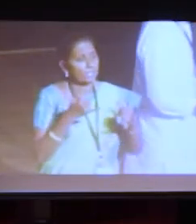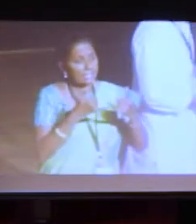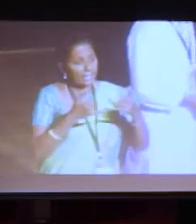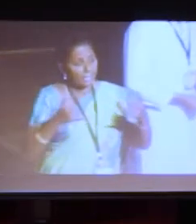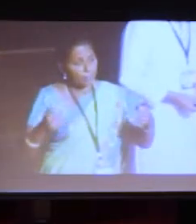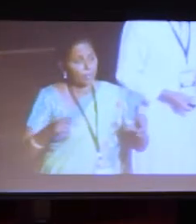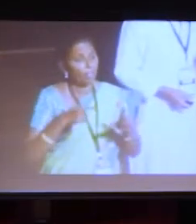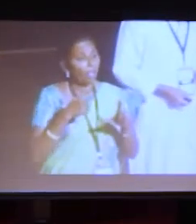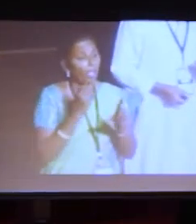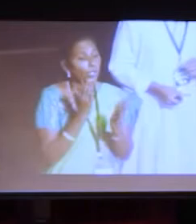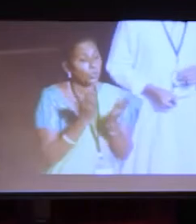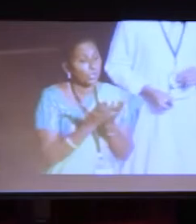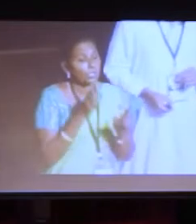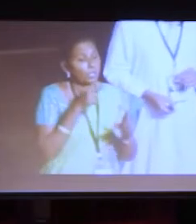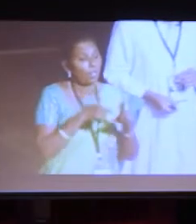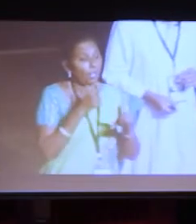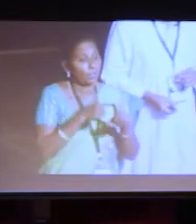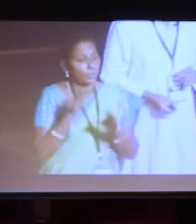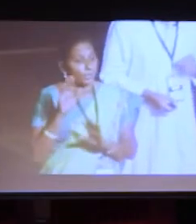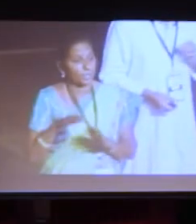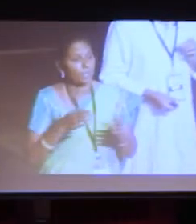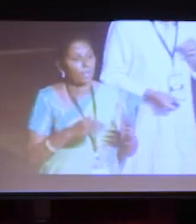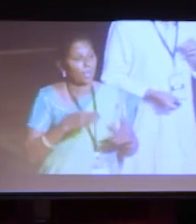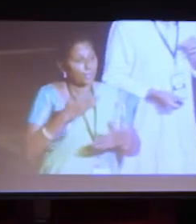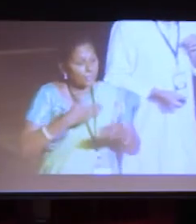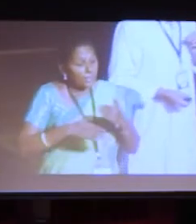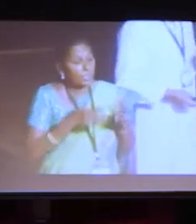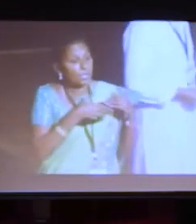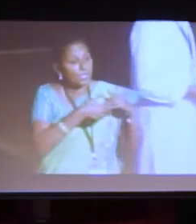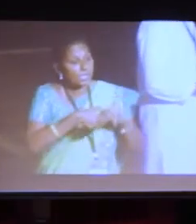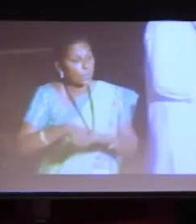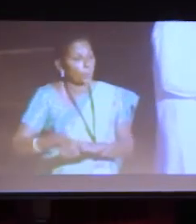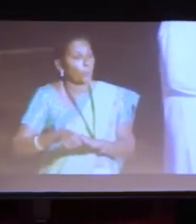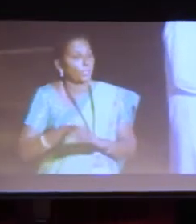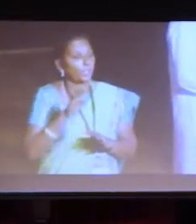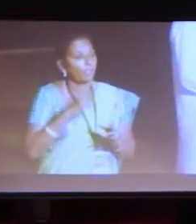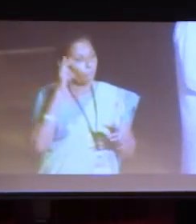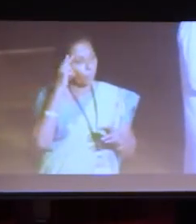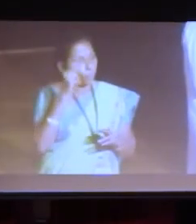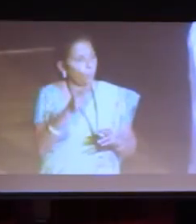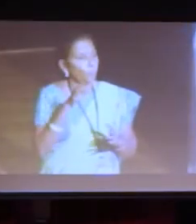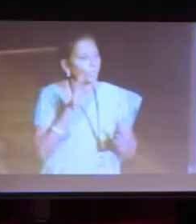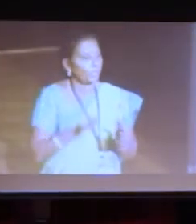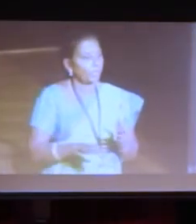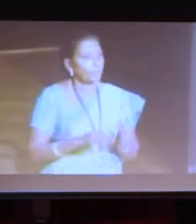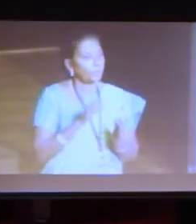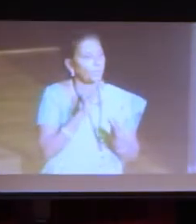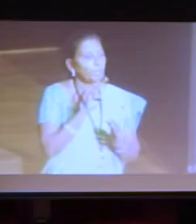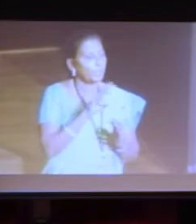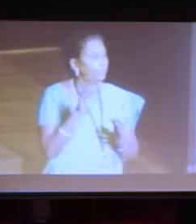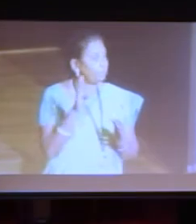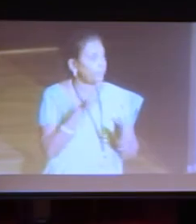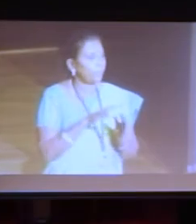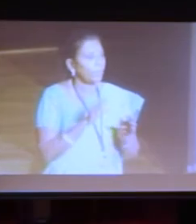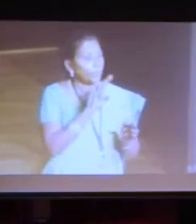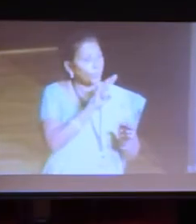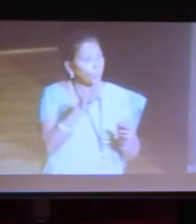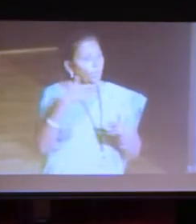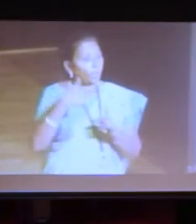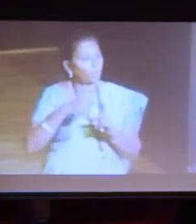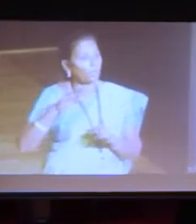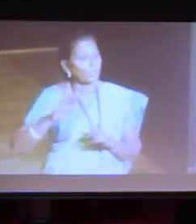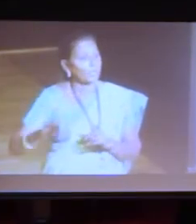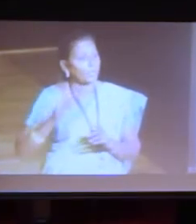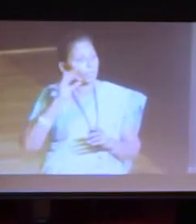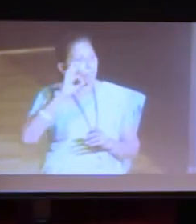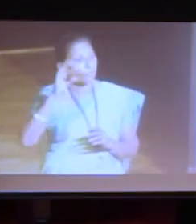educational experiences with digital scaffolding. And we hope in about 3-4 months, we'll have about 200 kids with